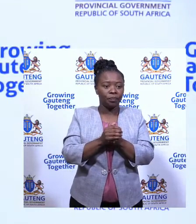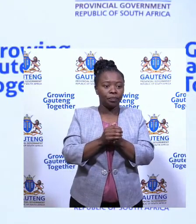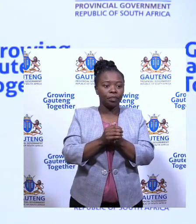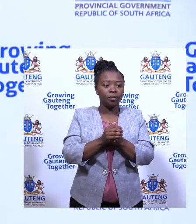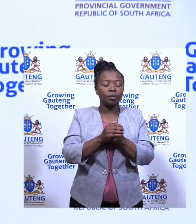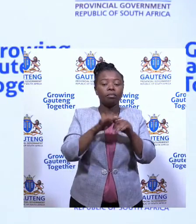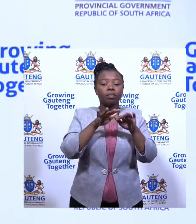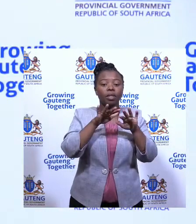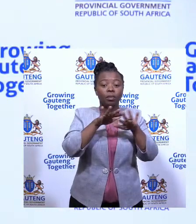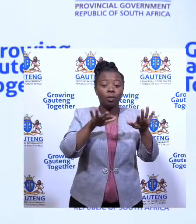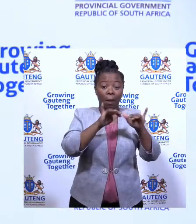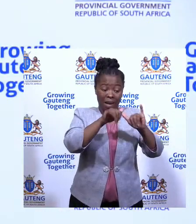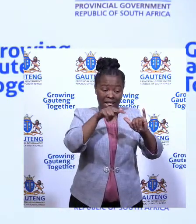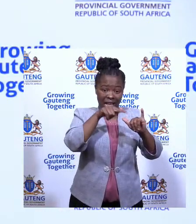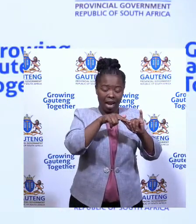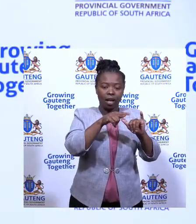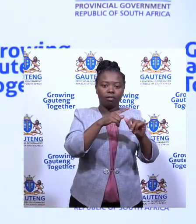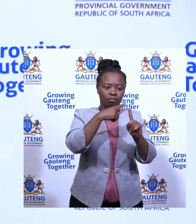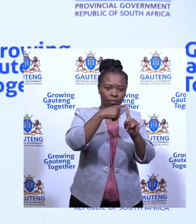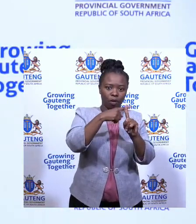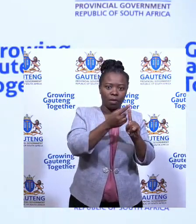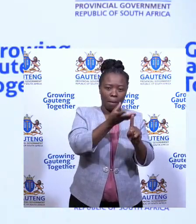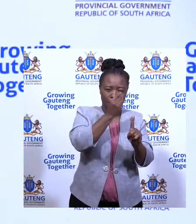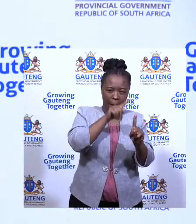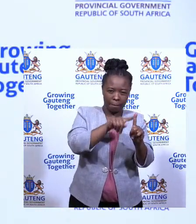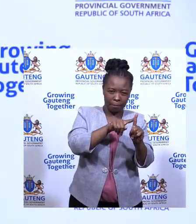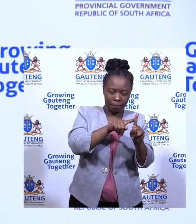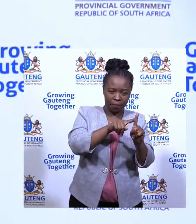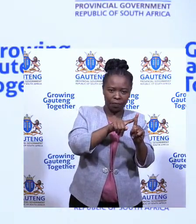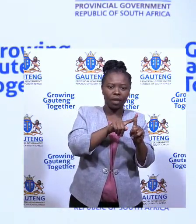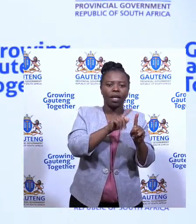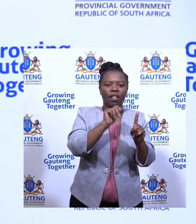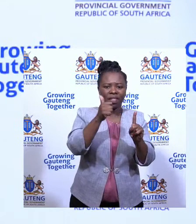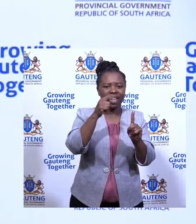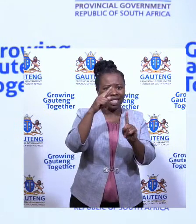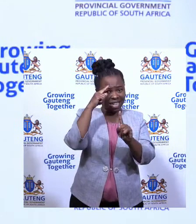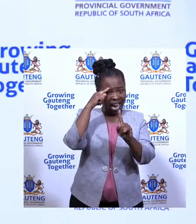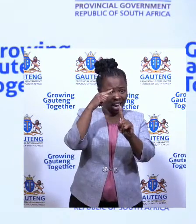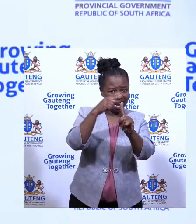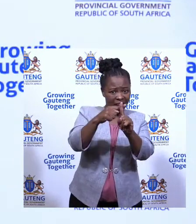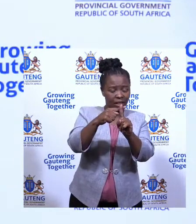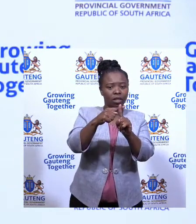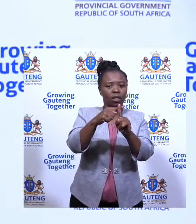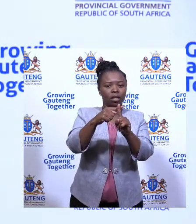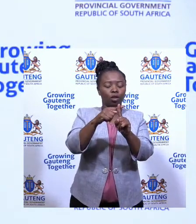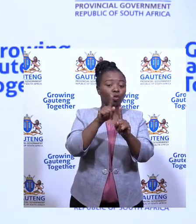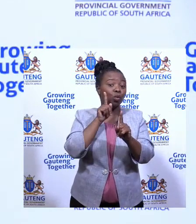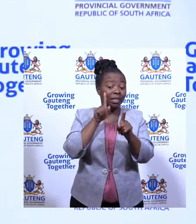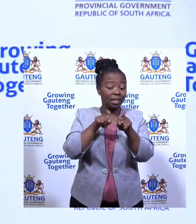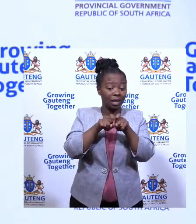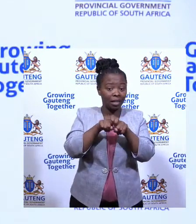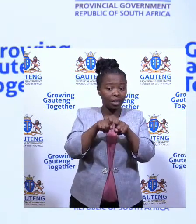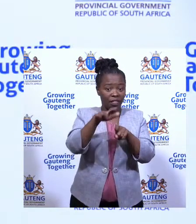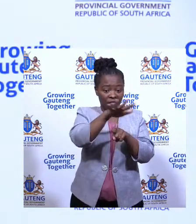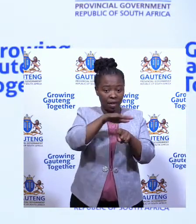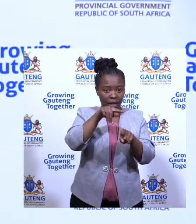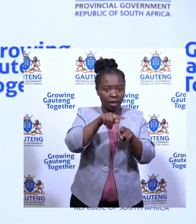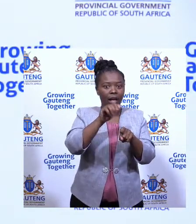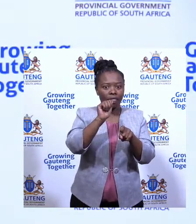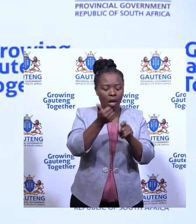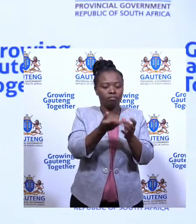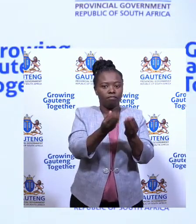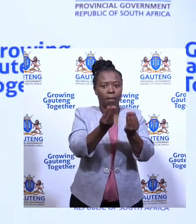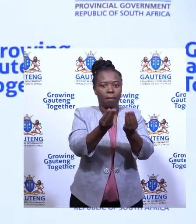residents will test positive. There'll be a targeted testing that happens in that facility, and then many more cases will